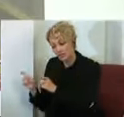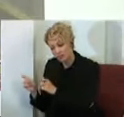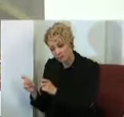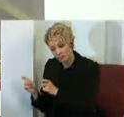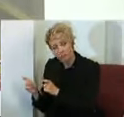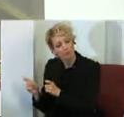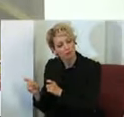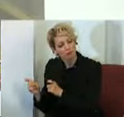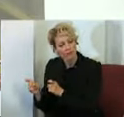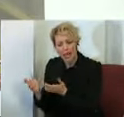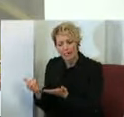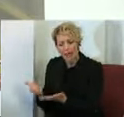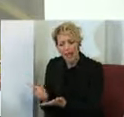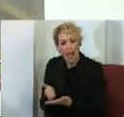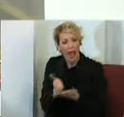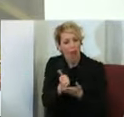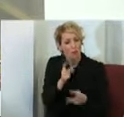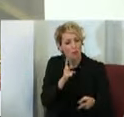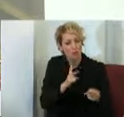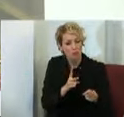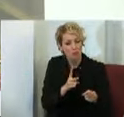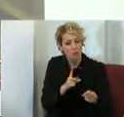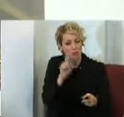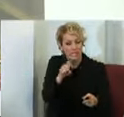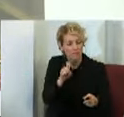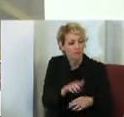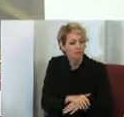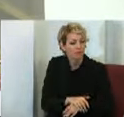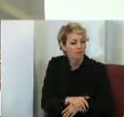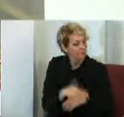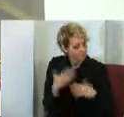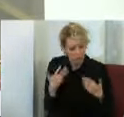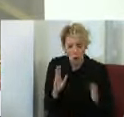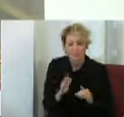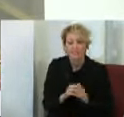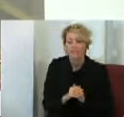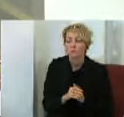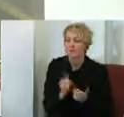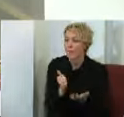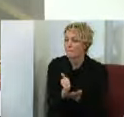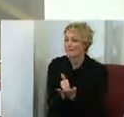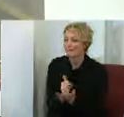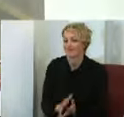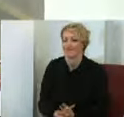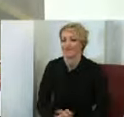help those who have been left behind. And so it is. Amen.